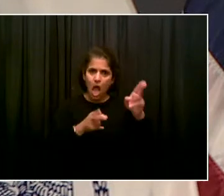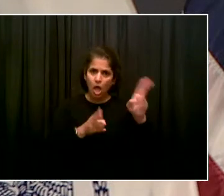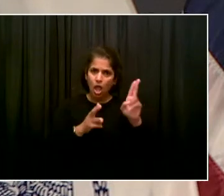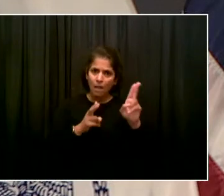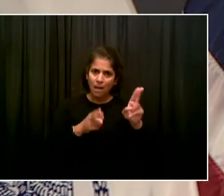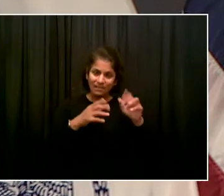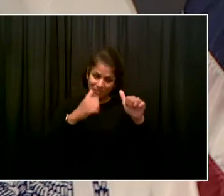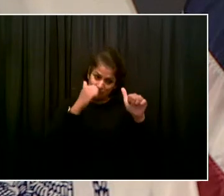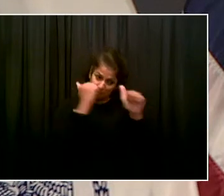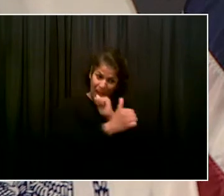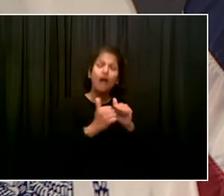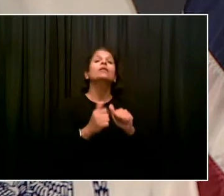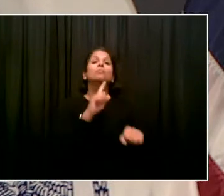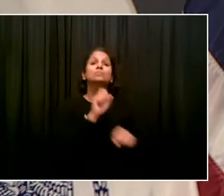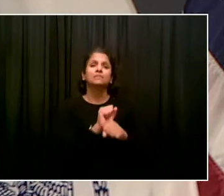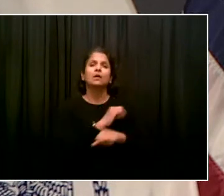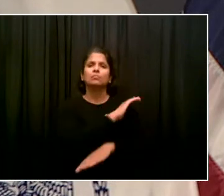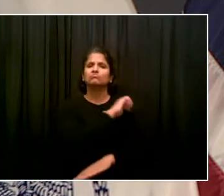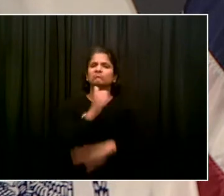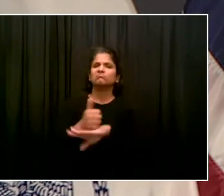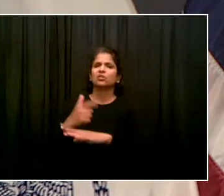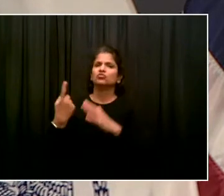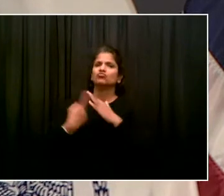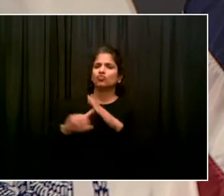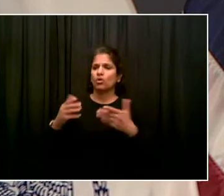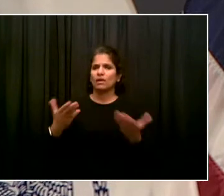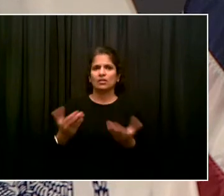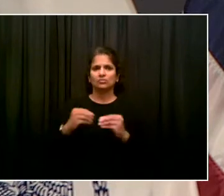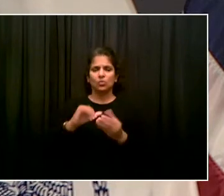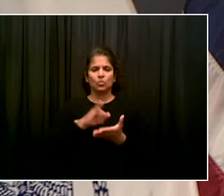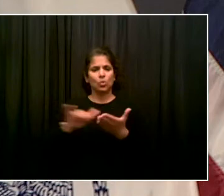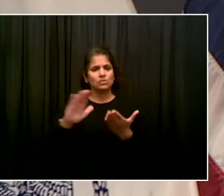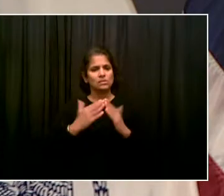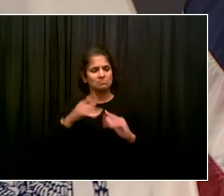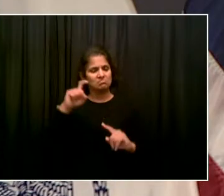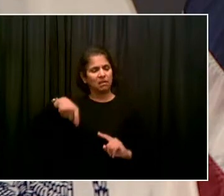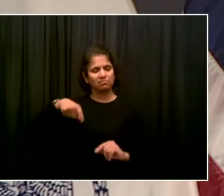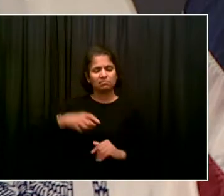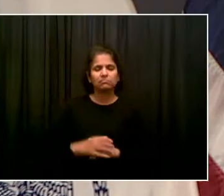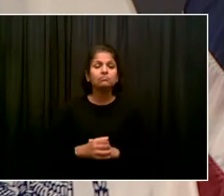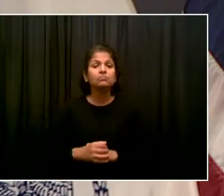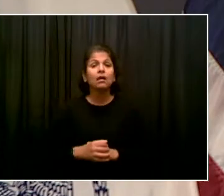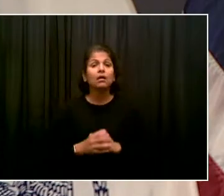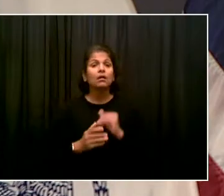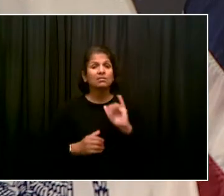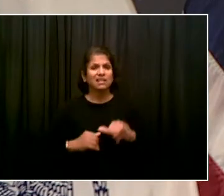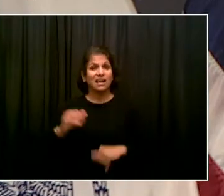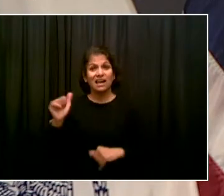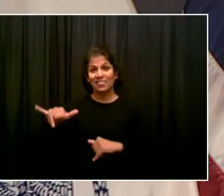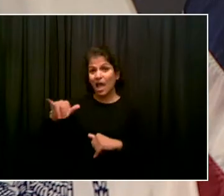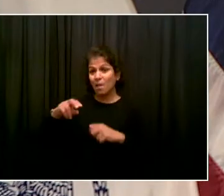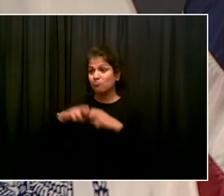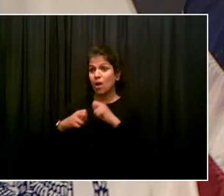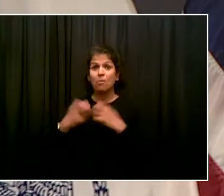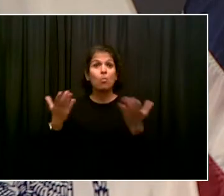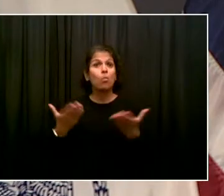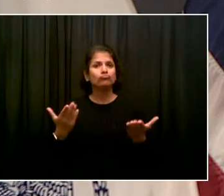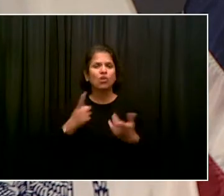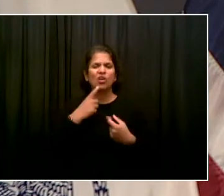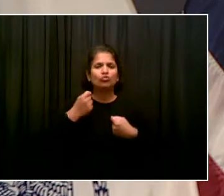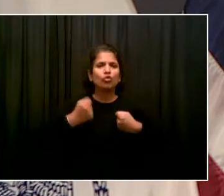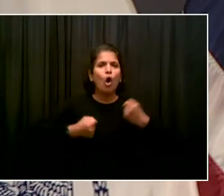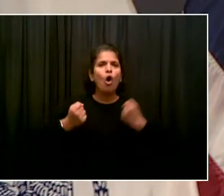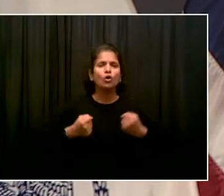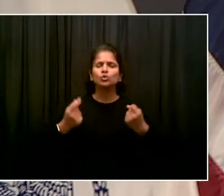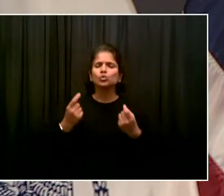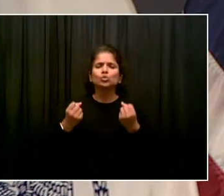help. But there's clearly a problem of too many people in cars. We're going to look at that option. We're going to look at other options of